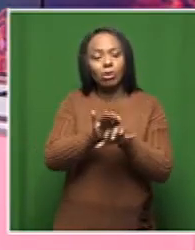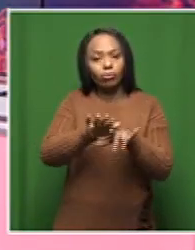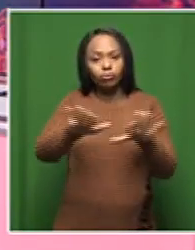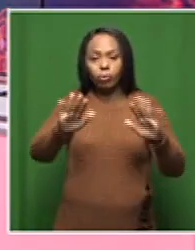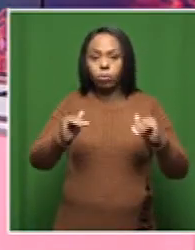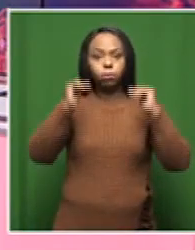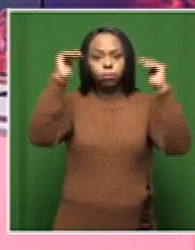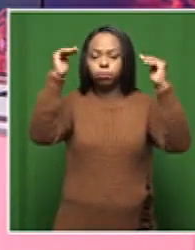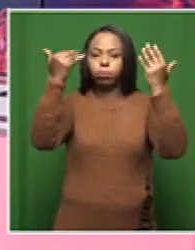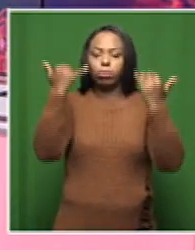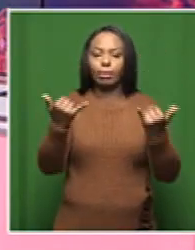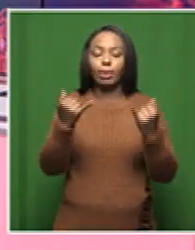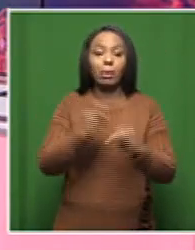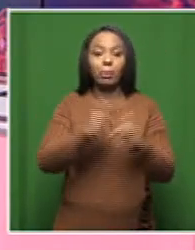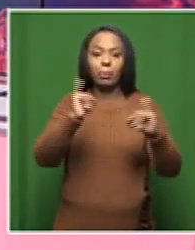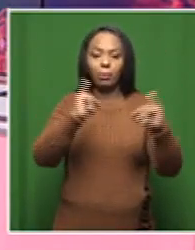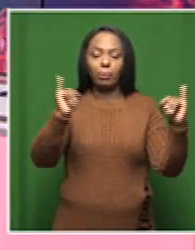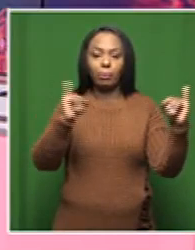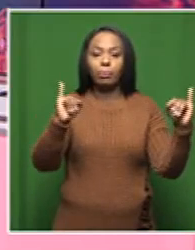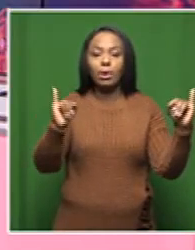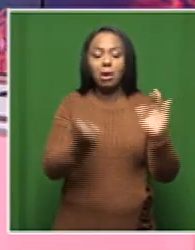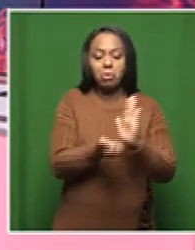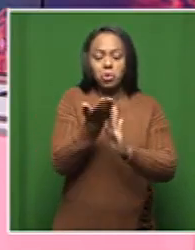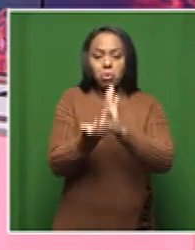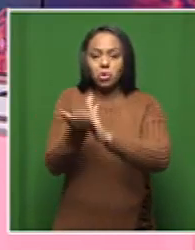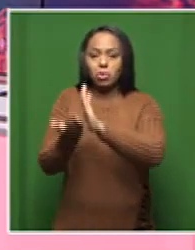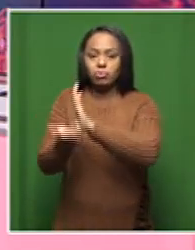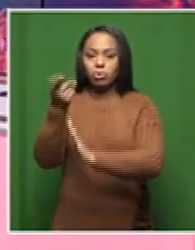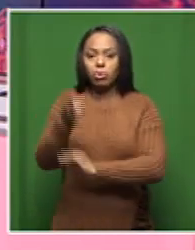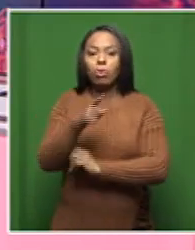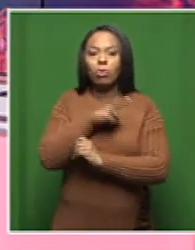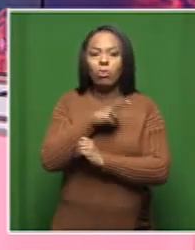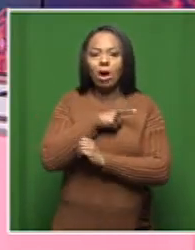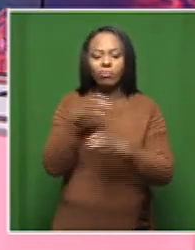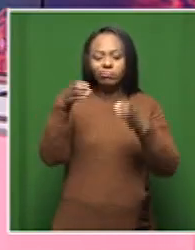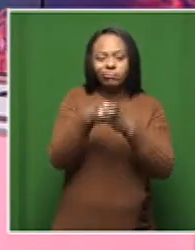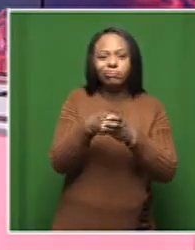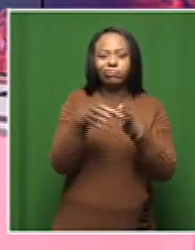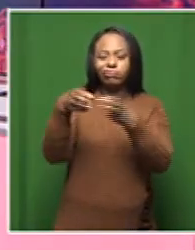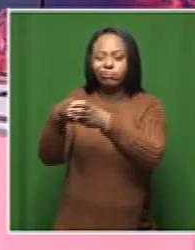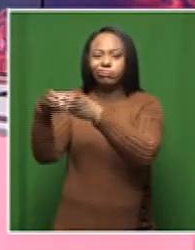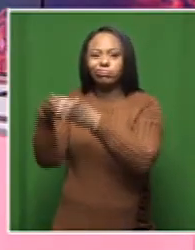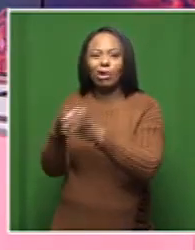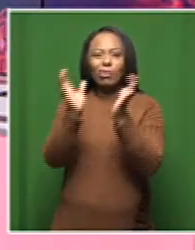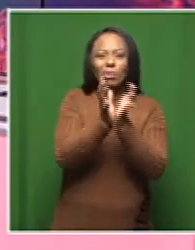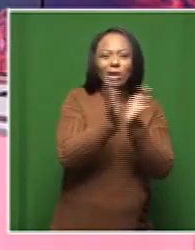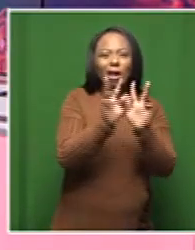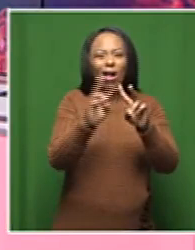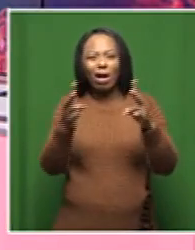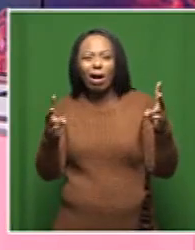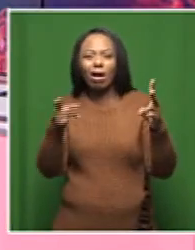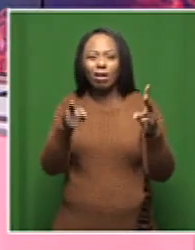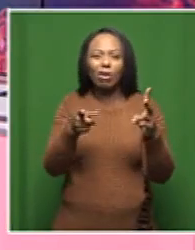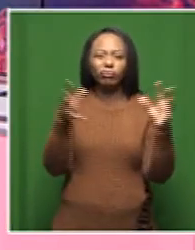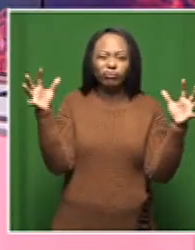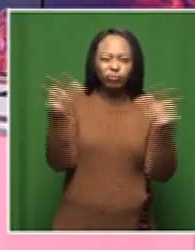and according to reports, the rise in these cases was a result of cluster outbreaks. These provinces, according to reports,